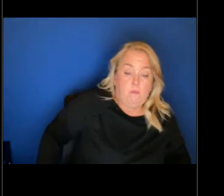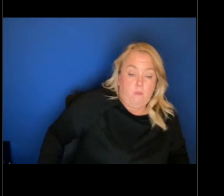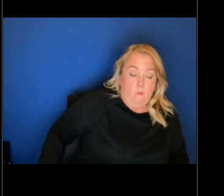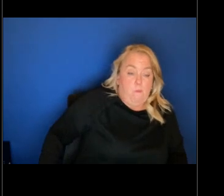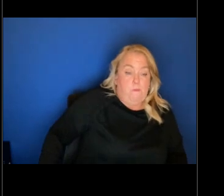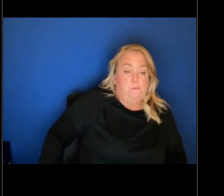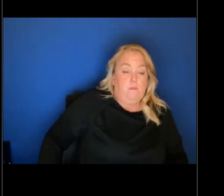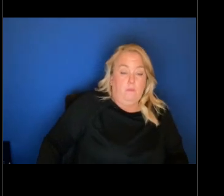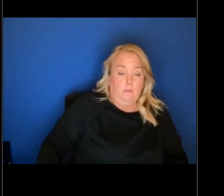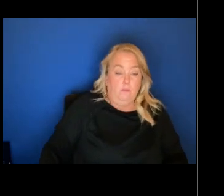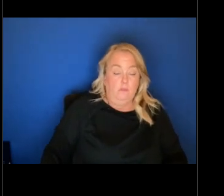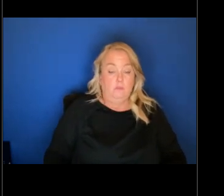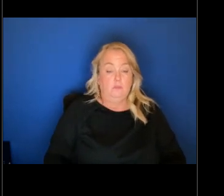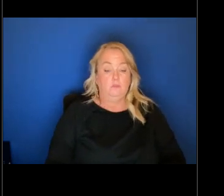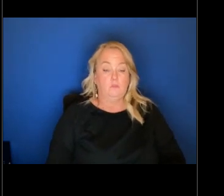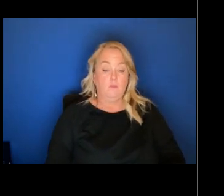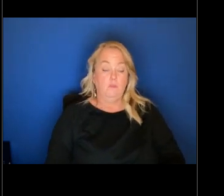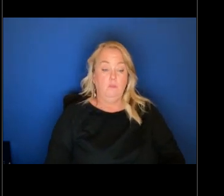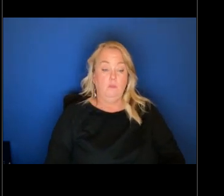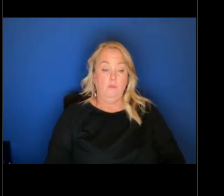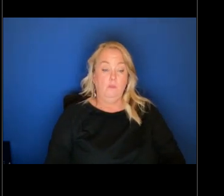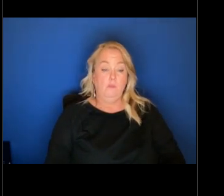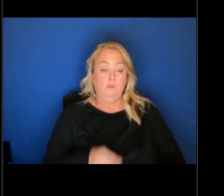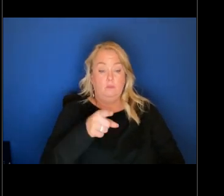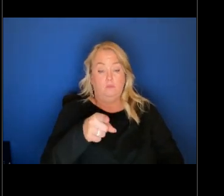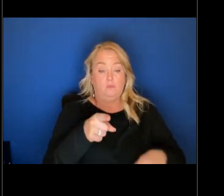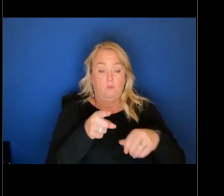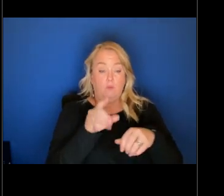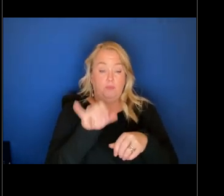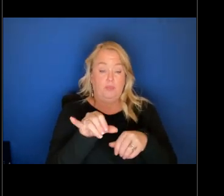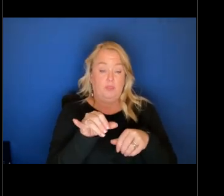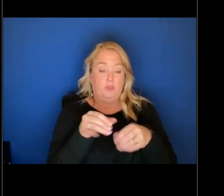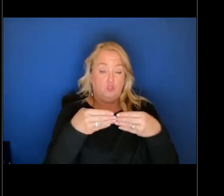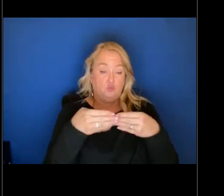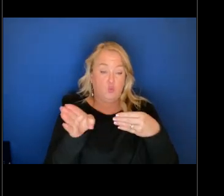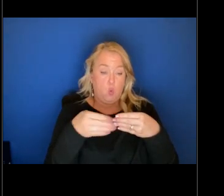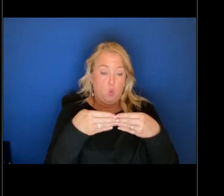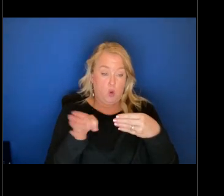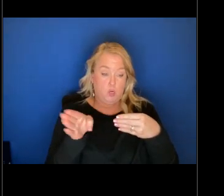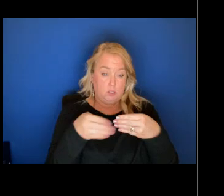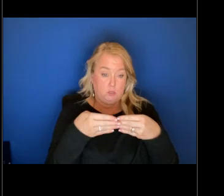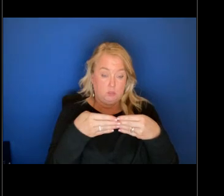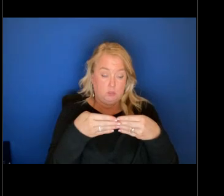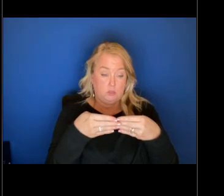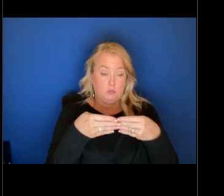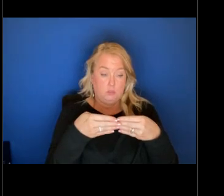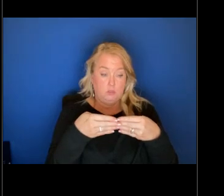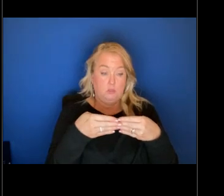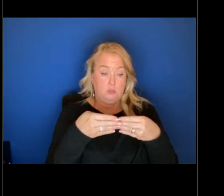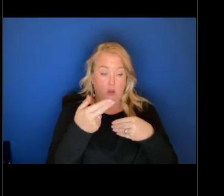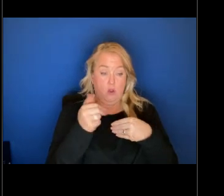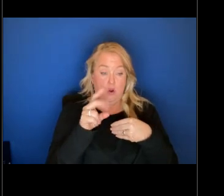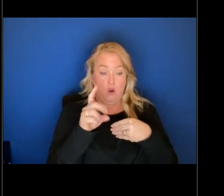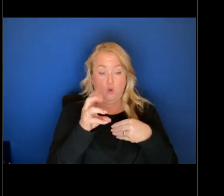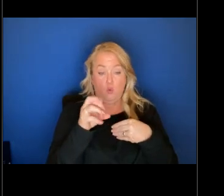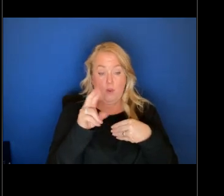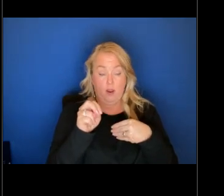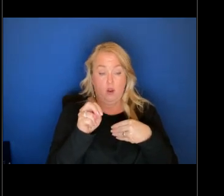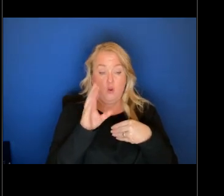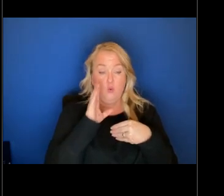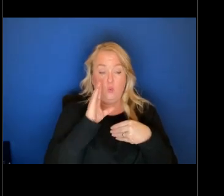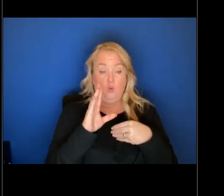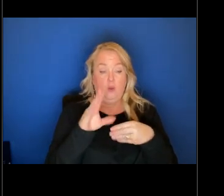The use of swinging retractable cabinet door hardware provides